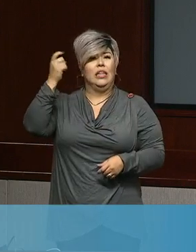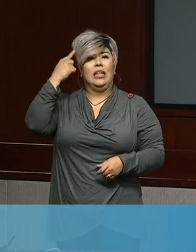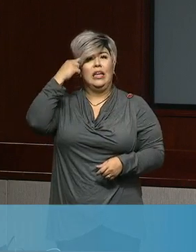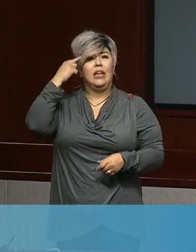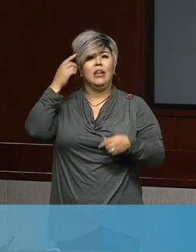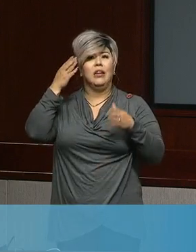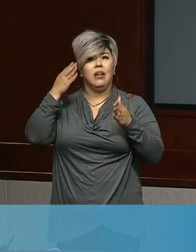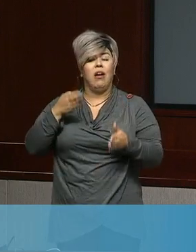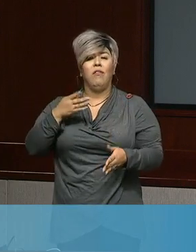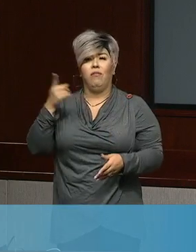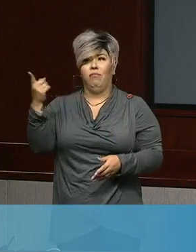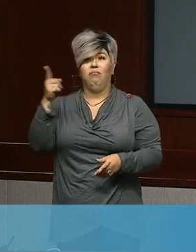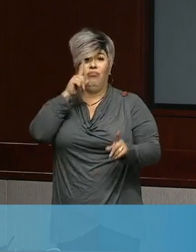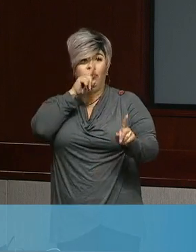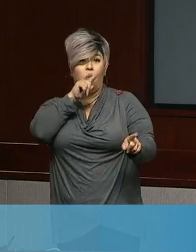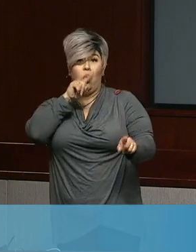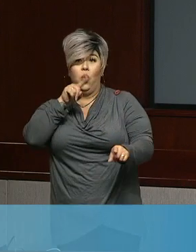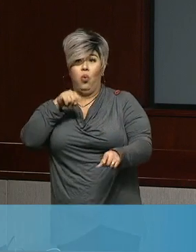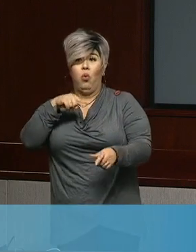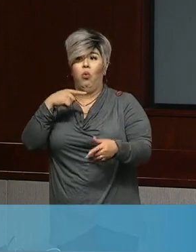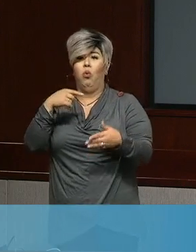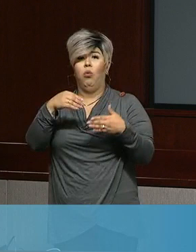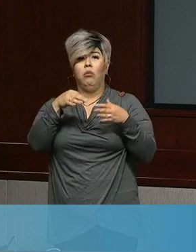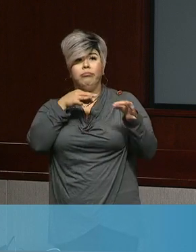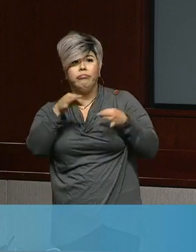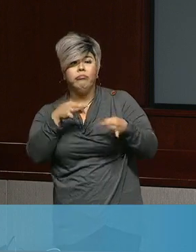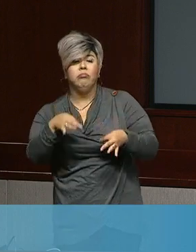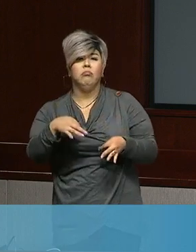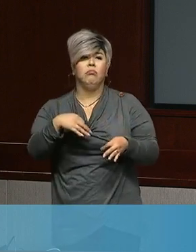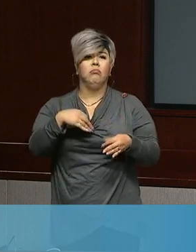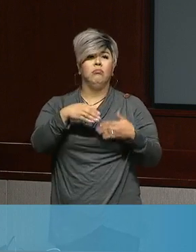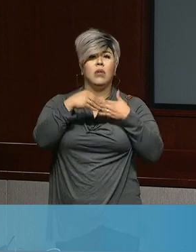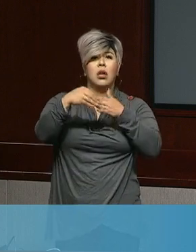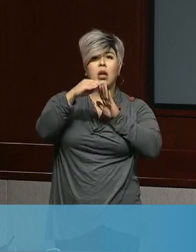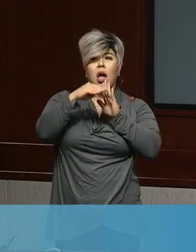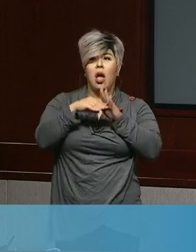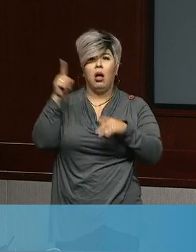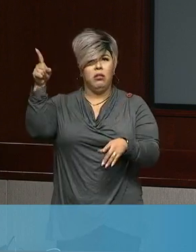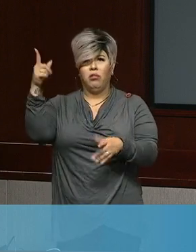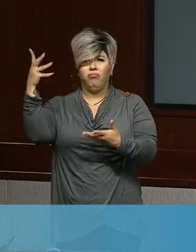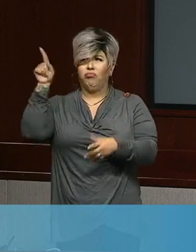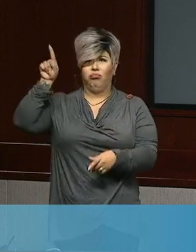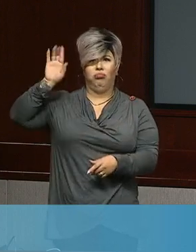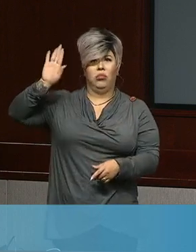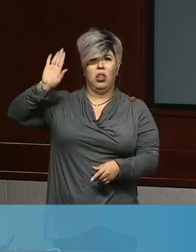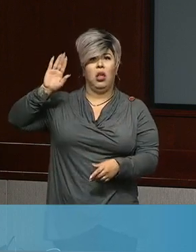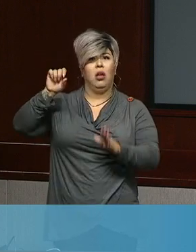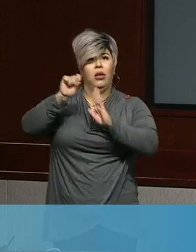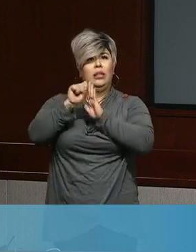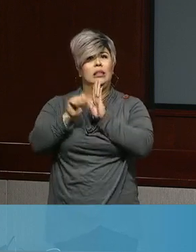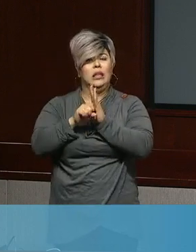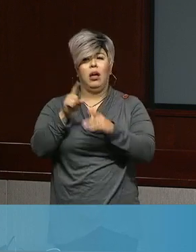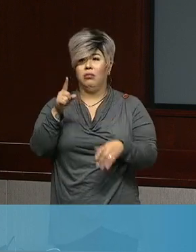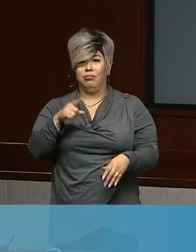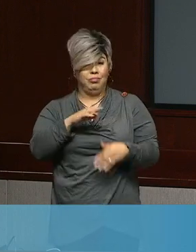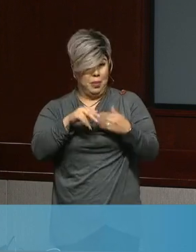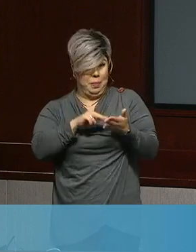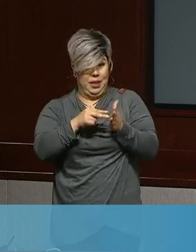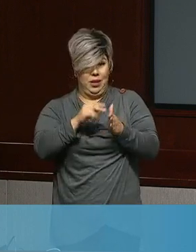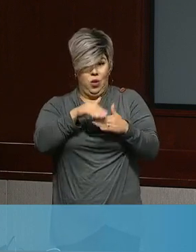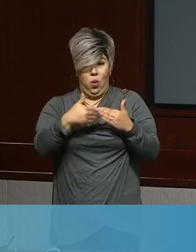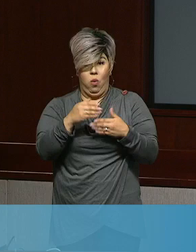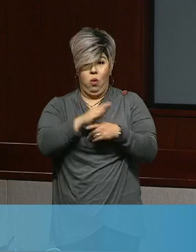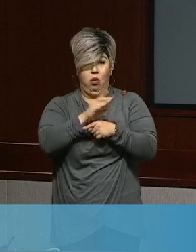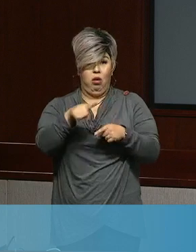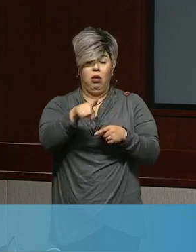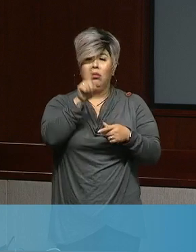are issuing the orders and directives and the guidance that businesses need to be following. We have seen a